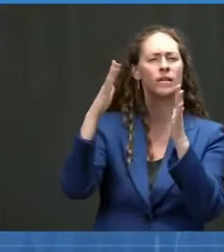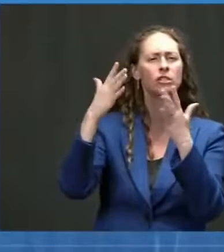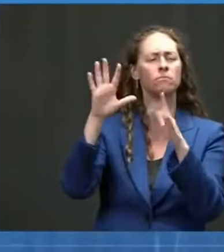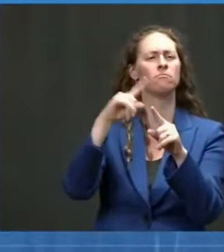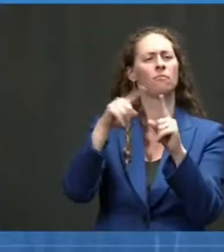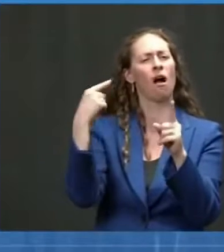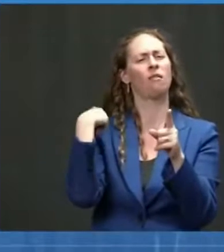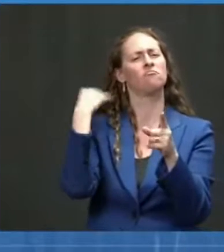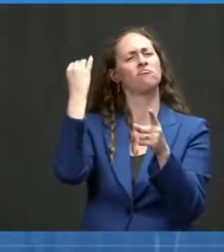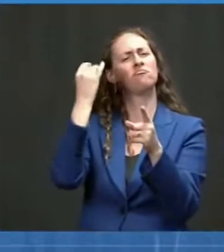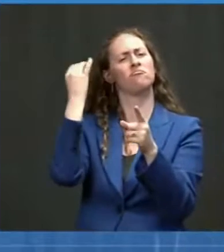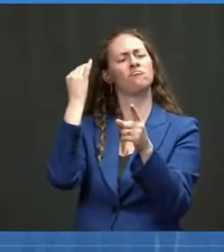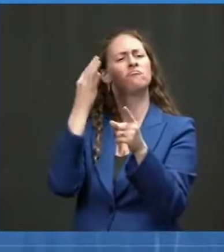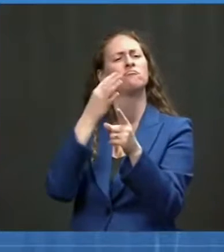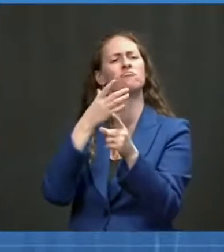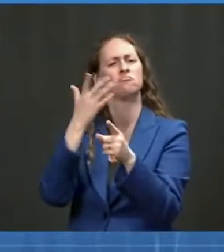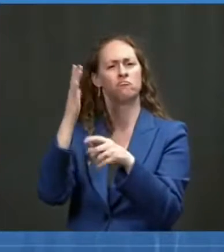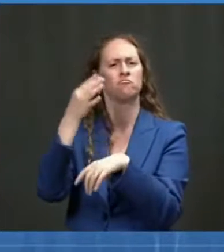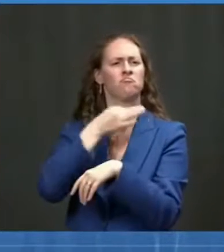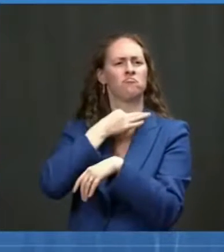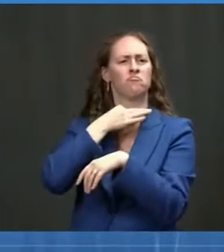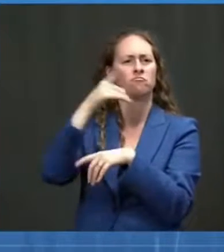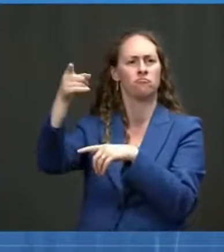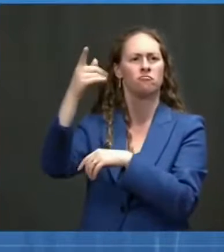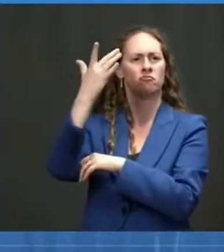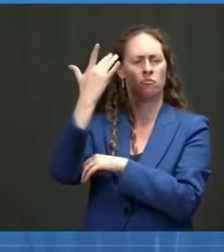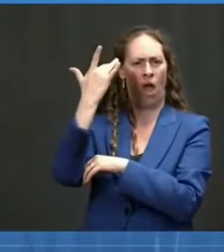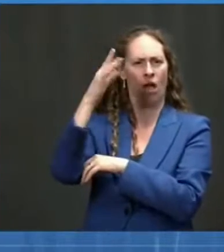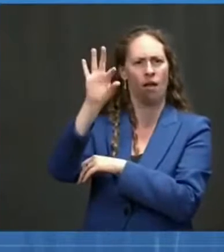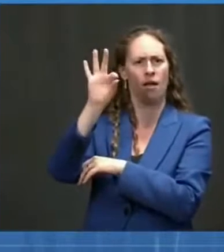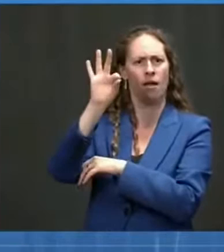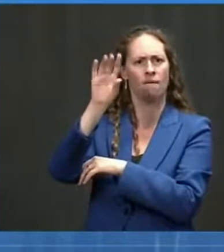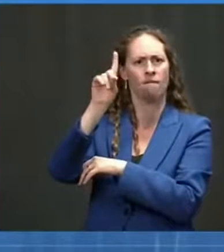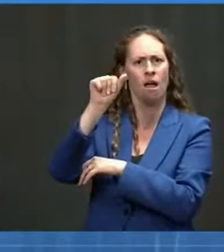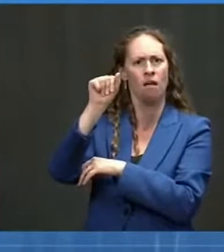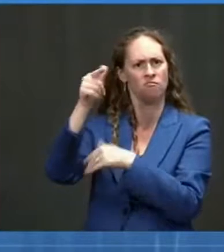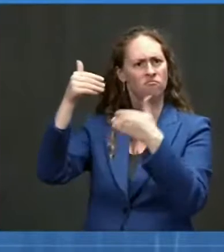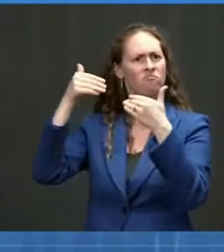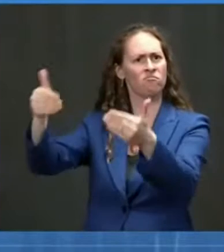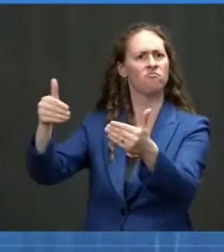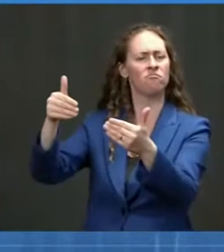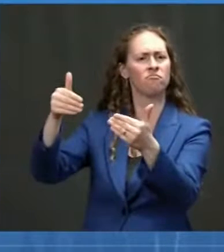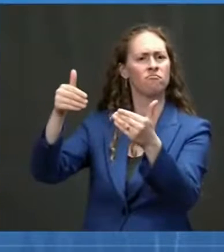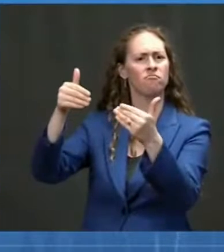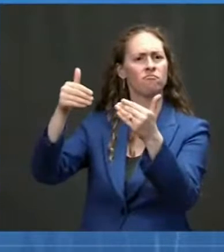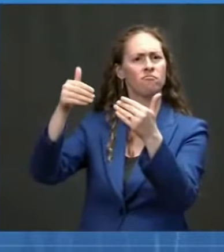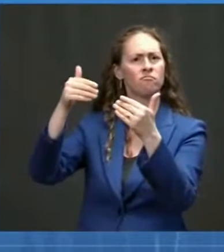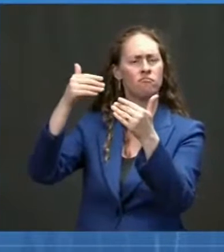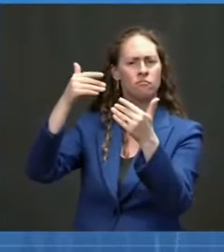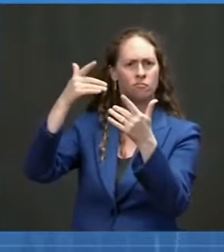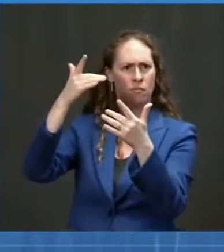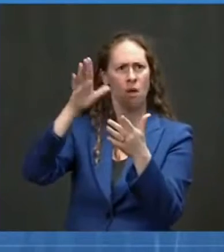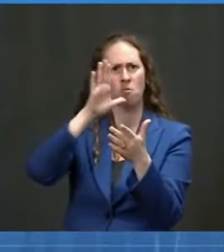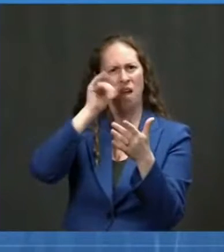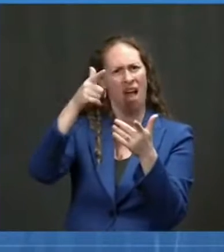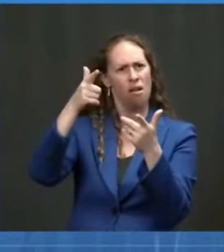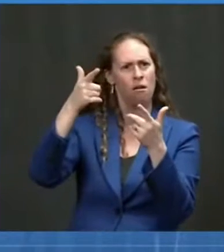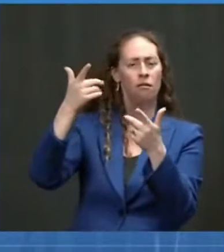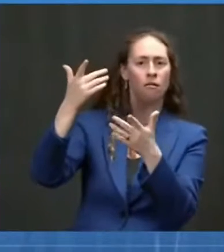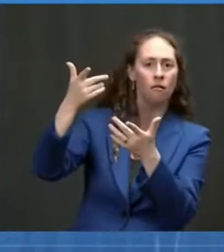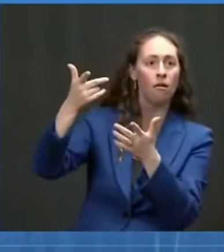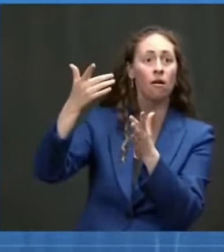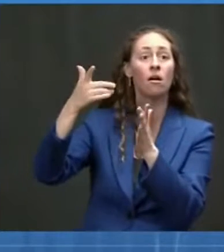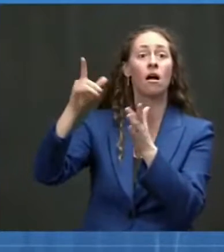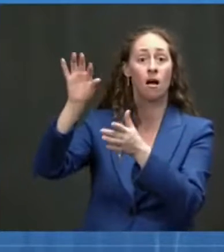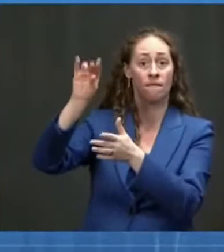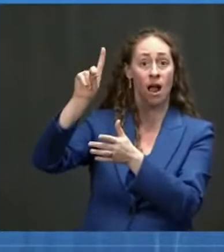FDA review process? I know you're saying this is pending FDA review, but why not wait until the FDA's reviewed the safety, the efficacy, and we've